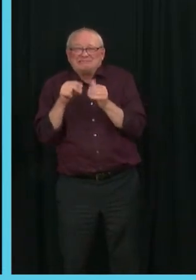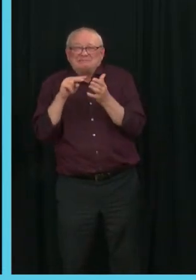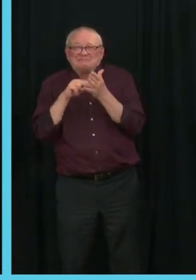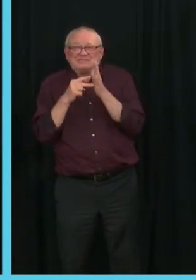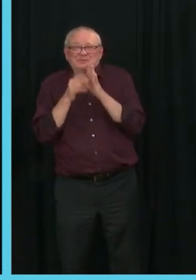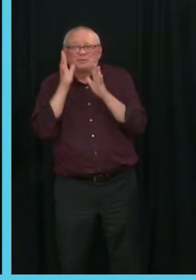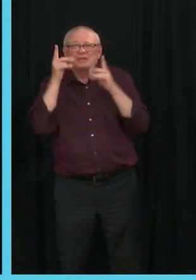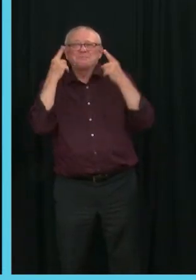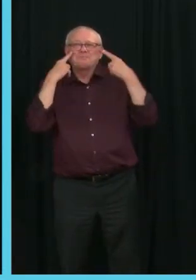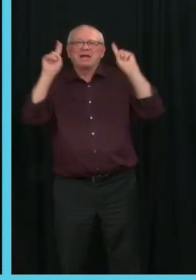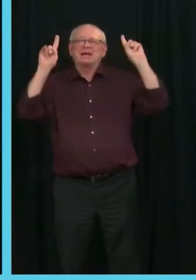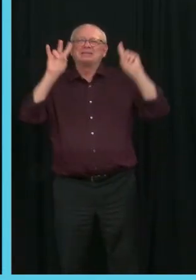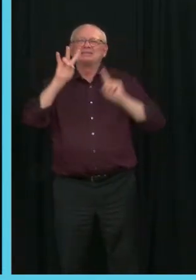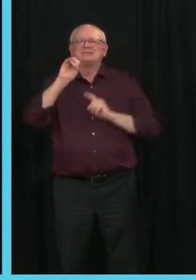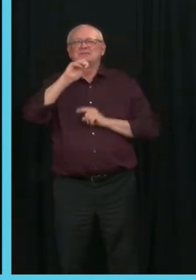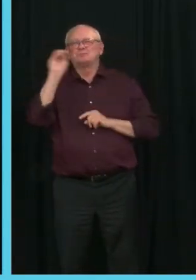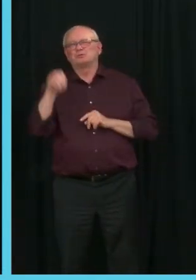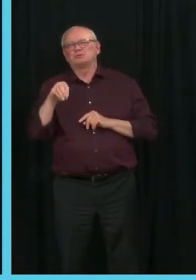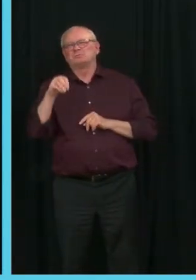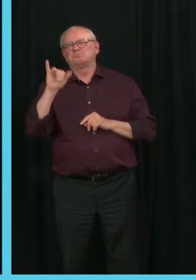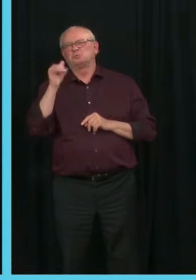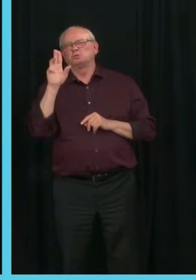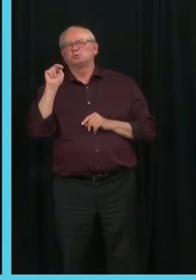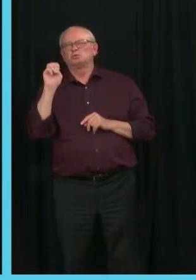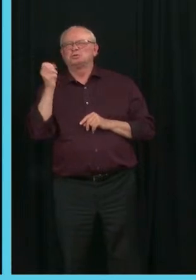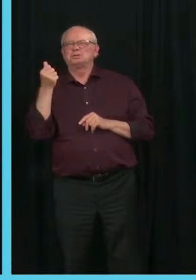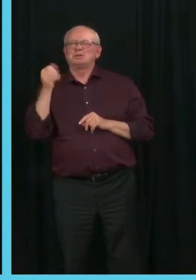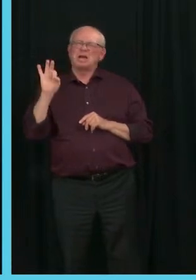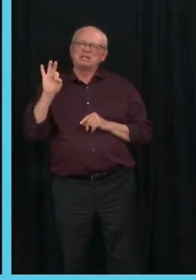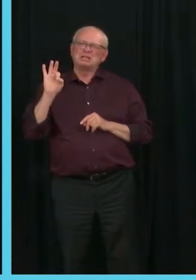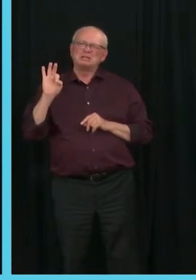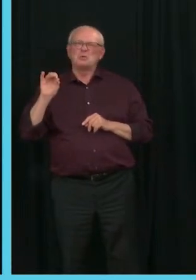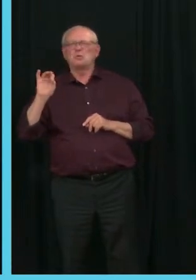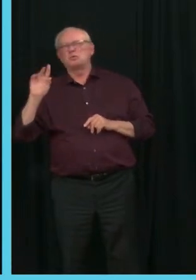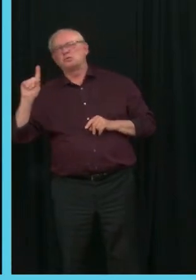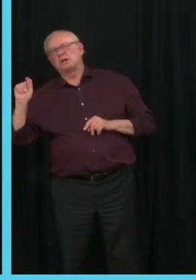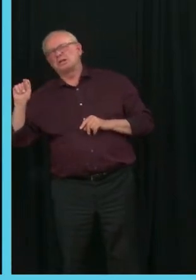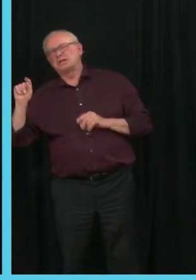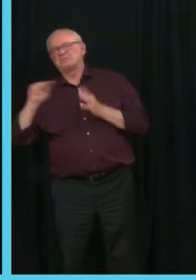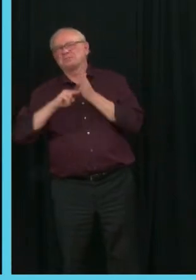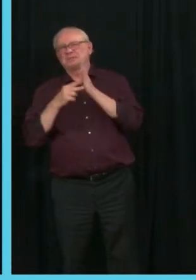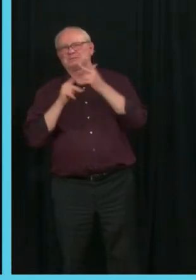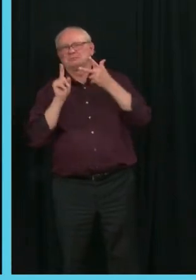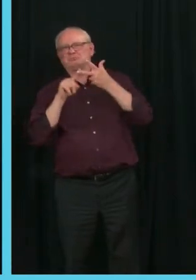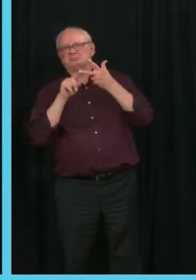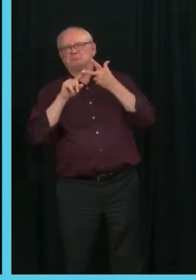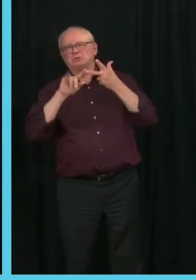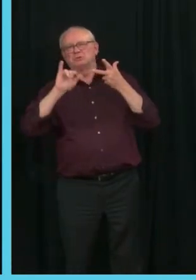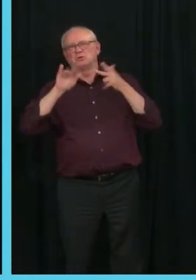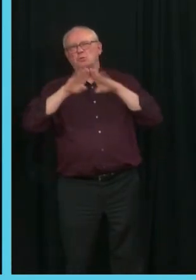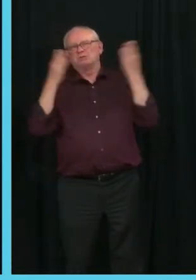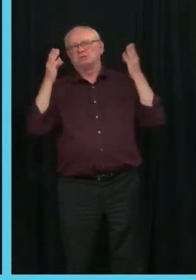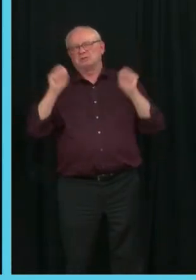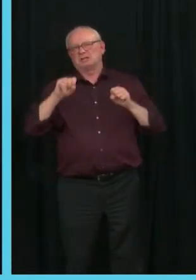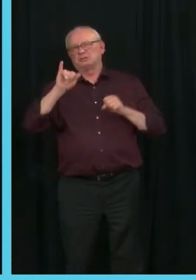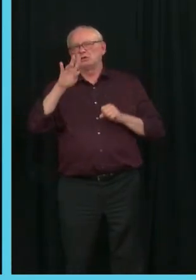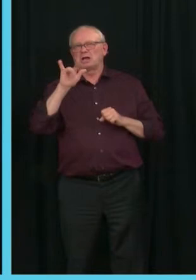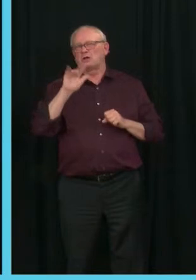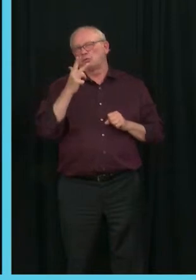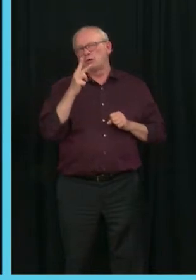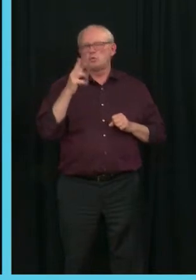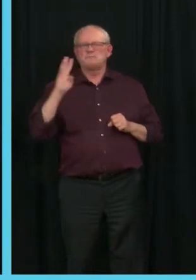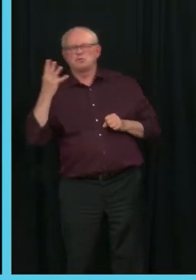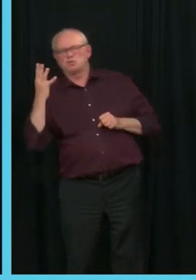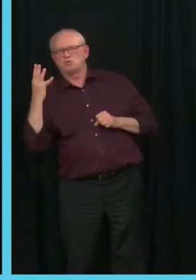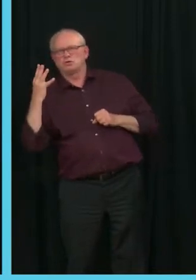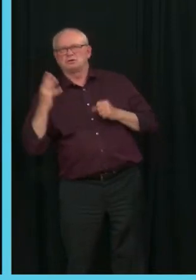June 19, June 20, for an opening around July 3 or 4. I would love it if we could just, like I